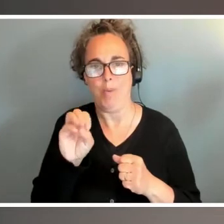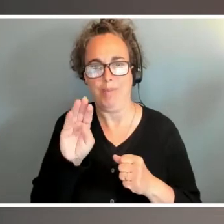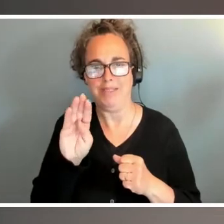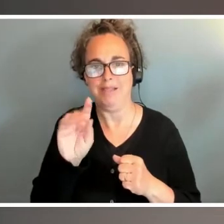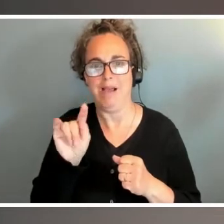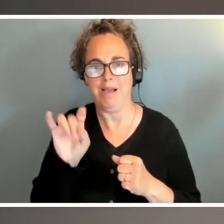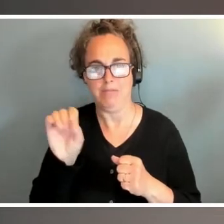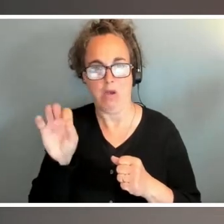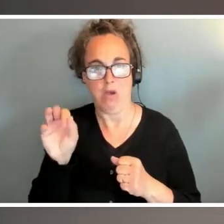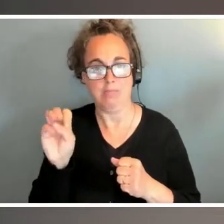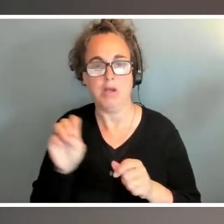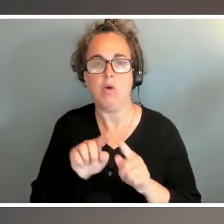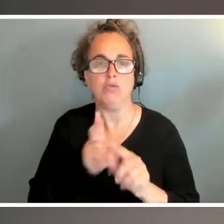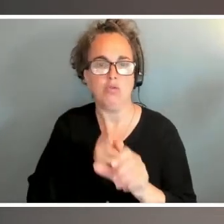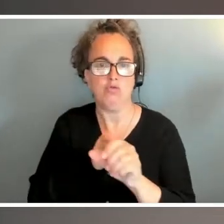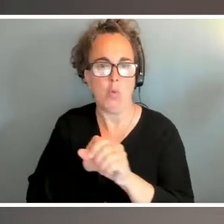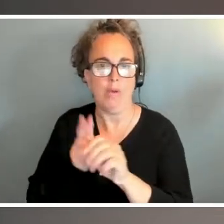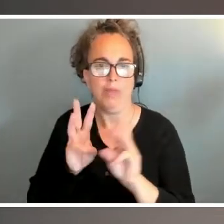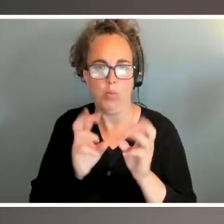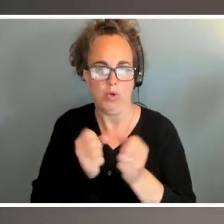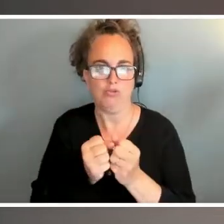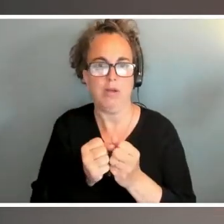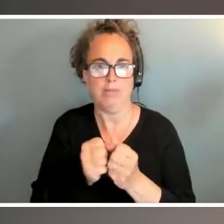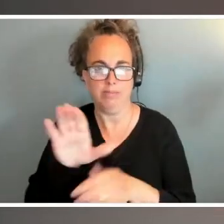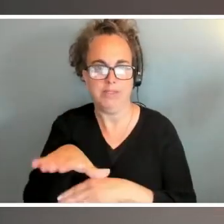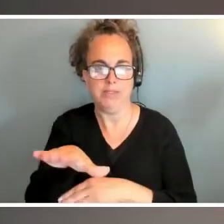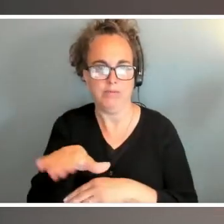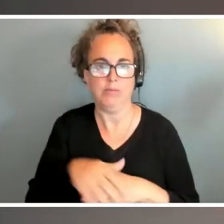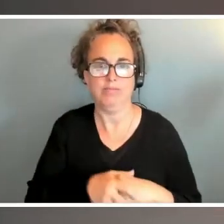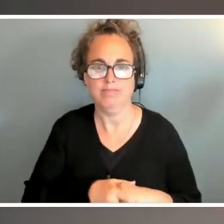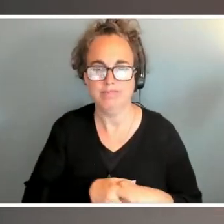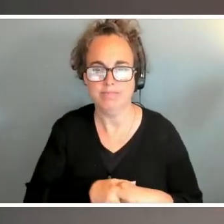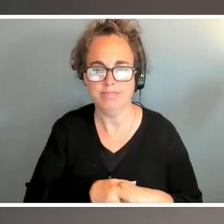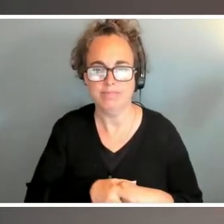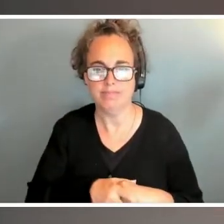the workshop sessions this afternoon.